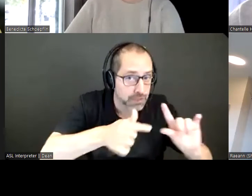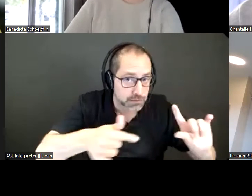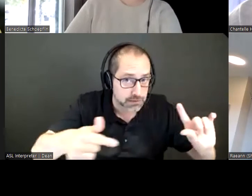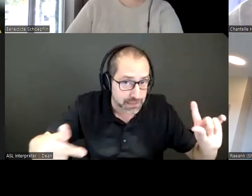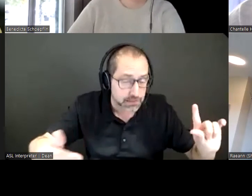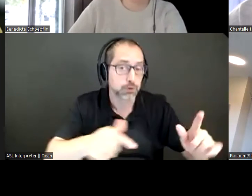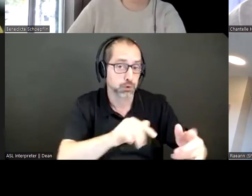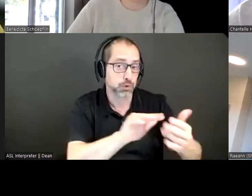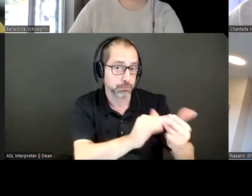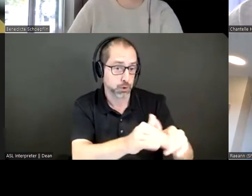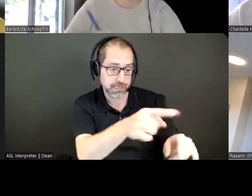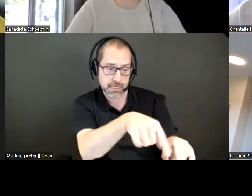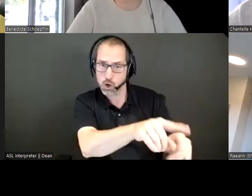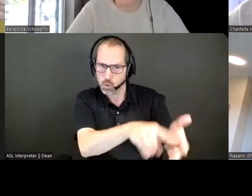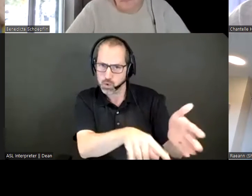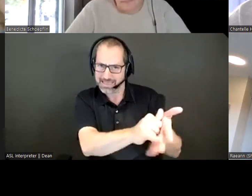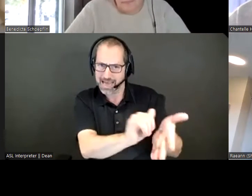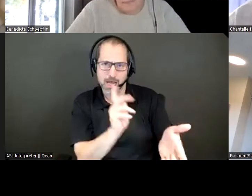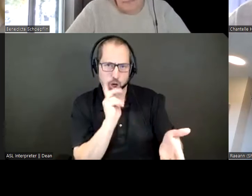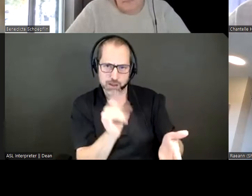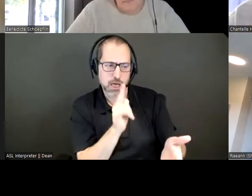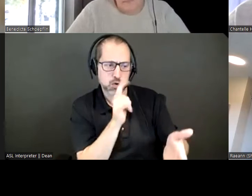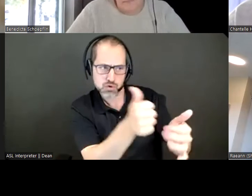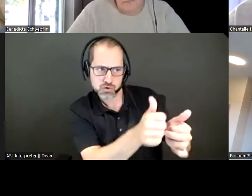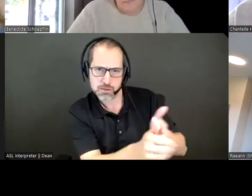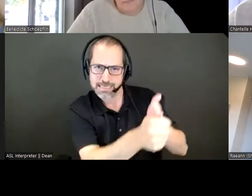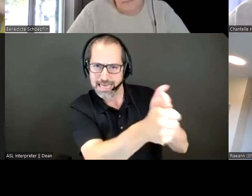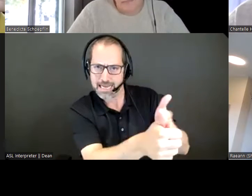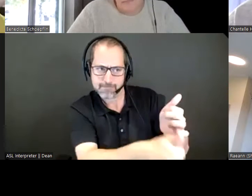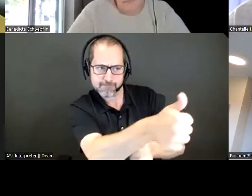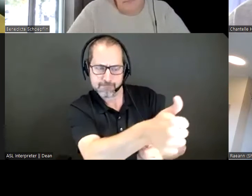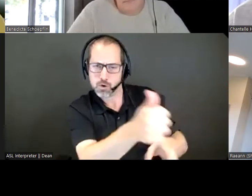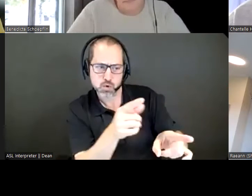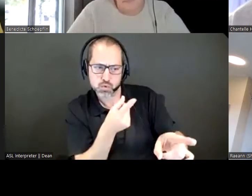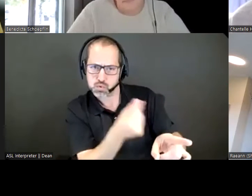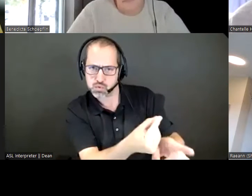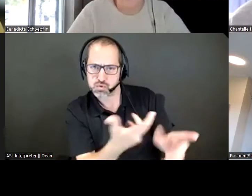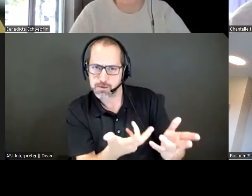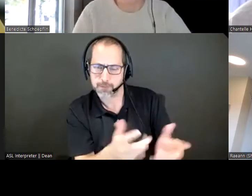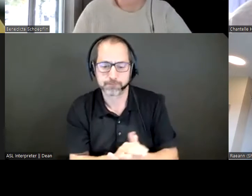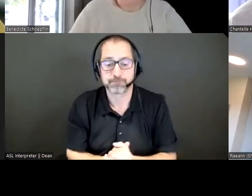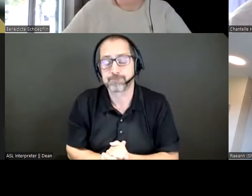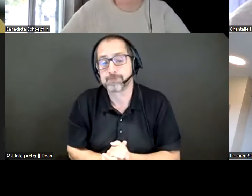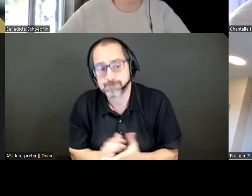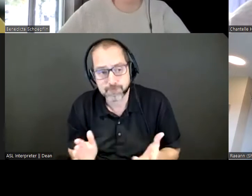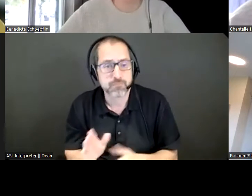And maybe what does that look like in terms of that leadership? Yeah, sadly, virtually none.